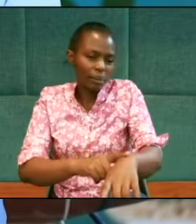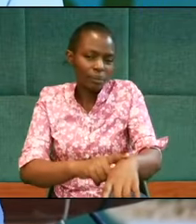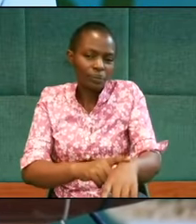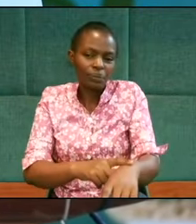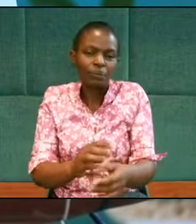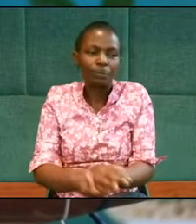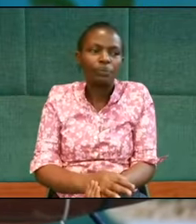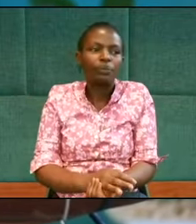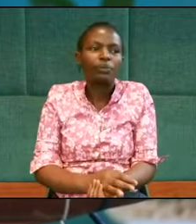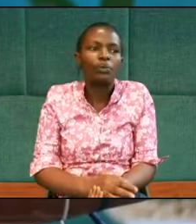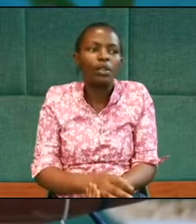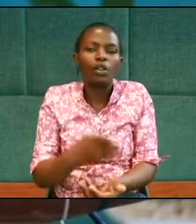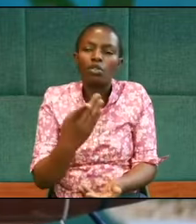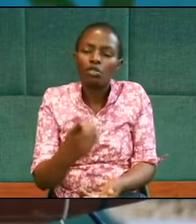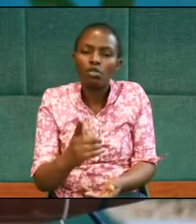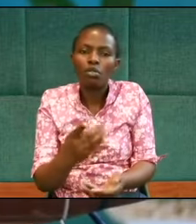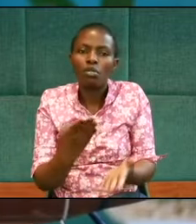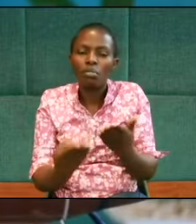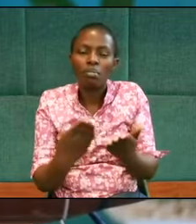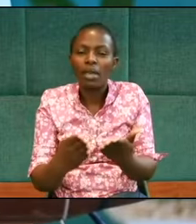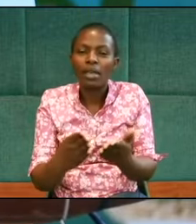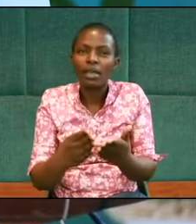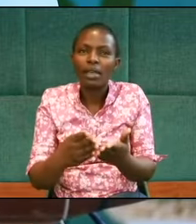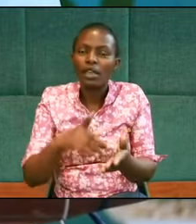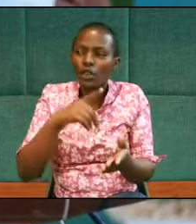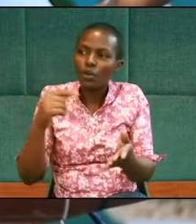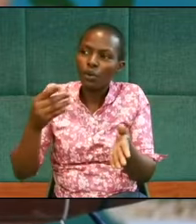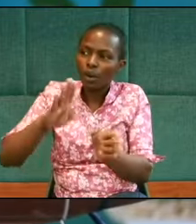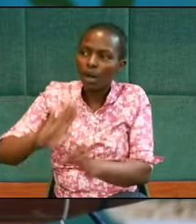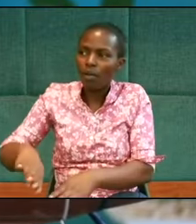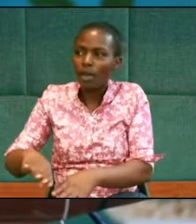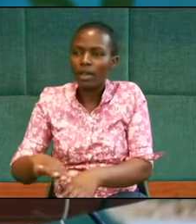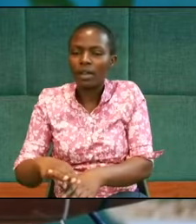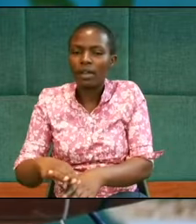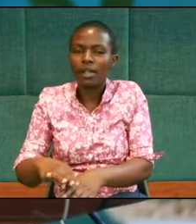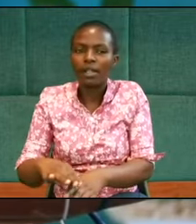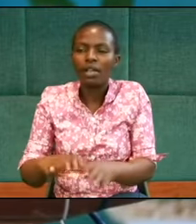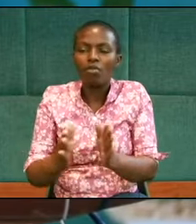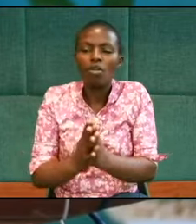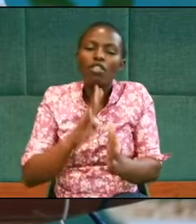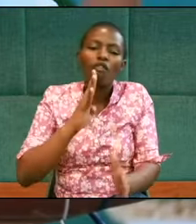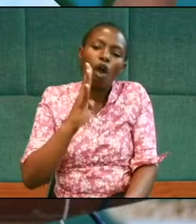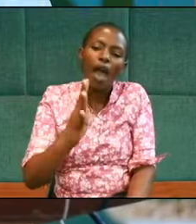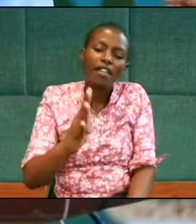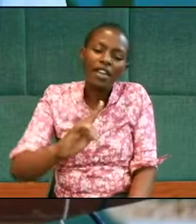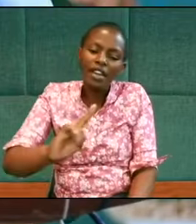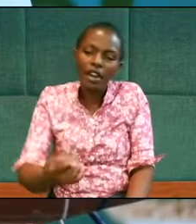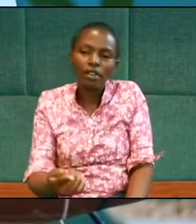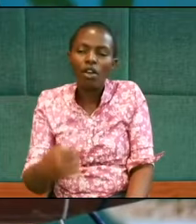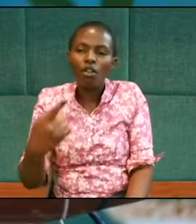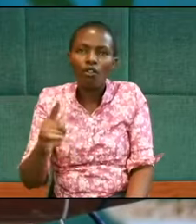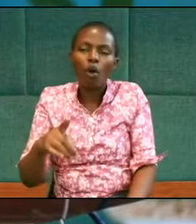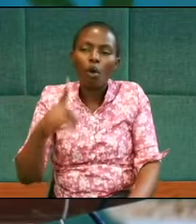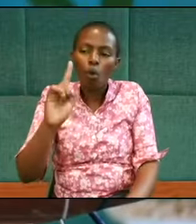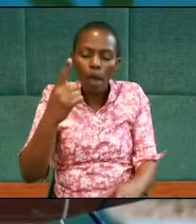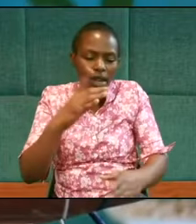down. You may part away with $400 for a year for that masterclass.